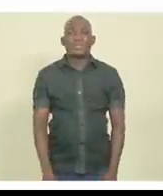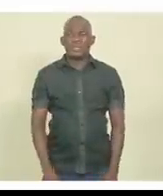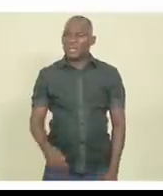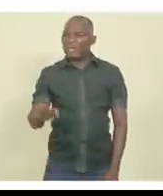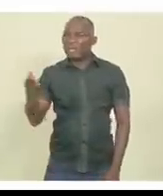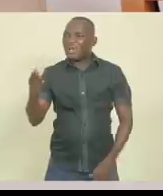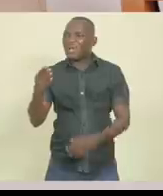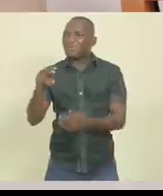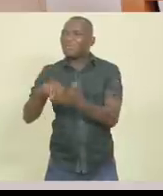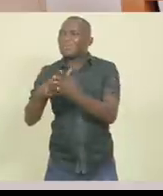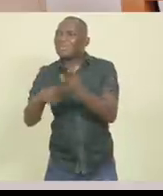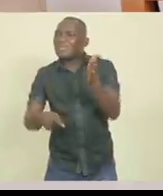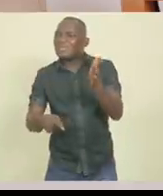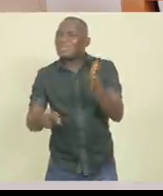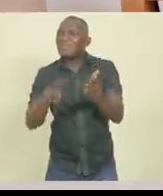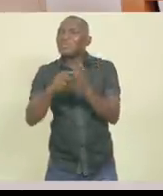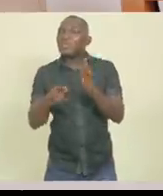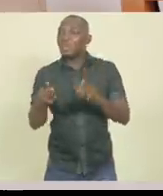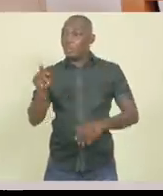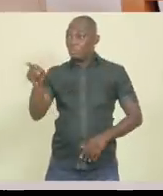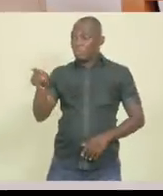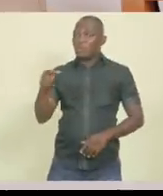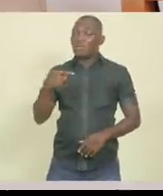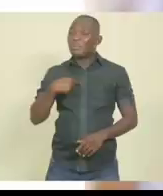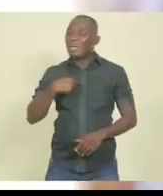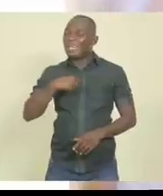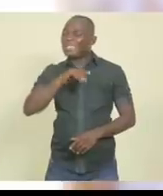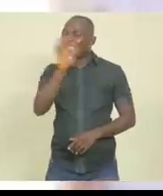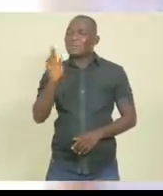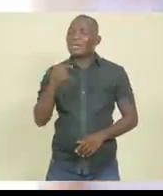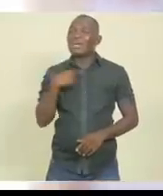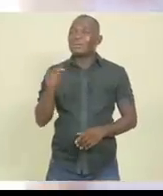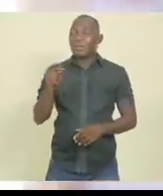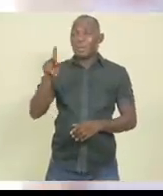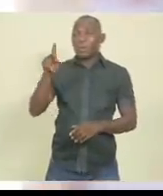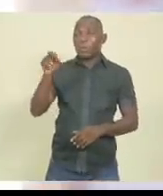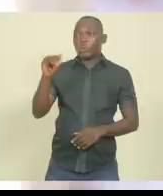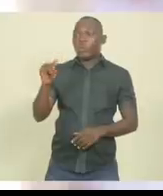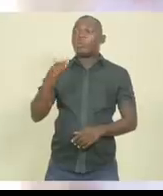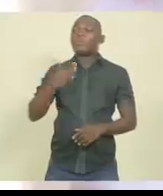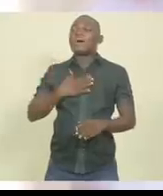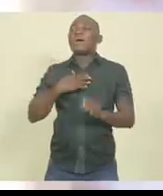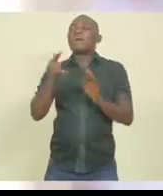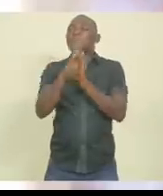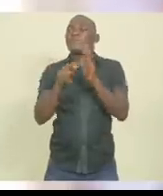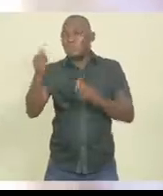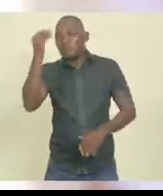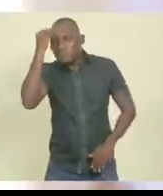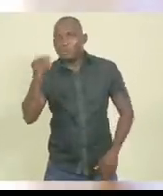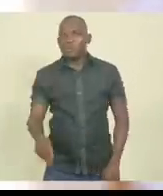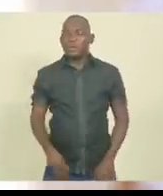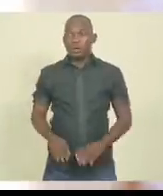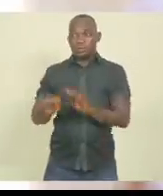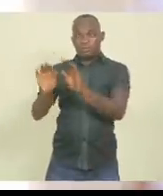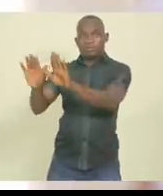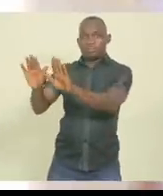Esi, what are you talking about? And see, look, I don't have any mistress. Coco is only a friend, and you know it. But then